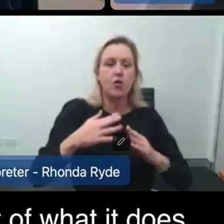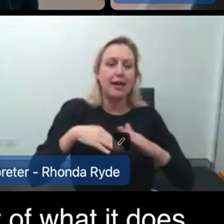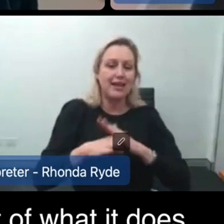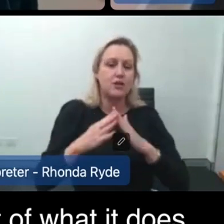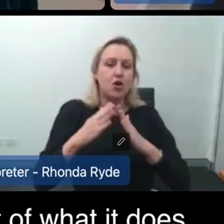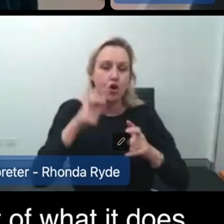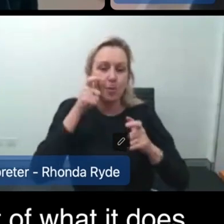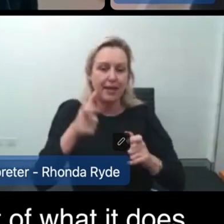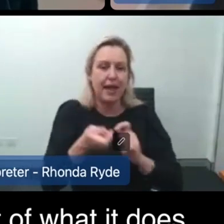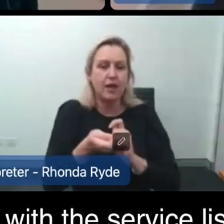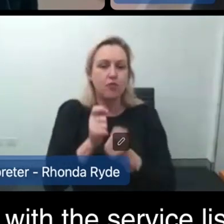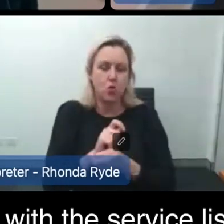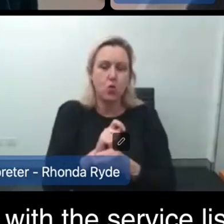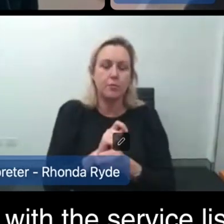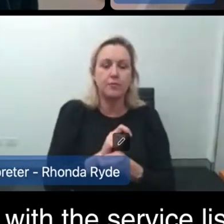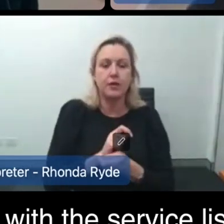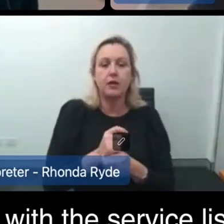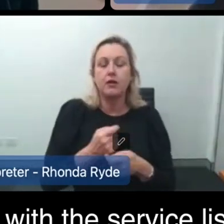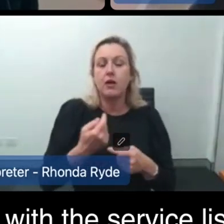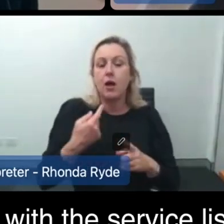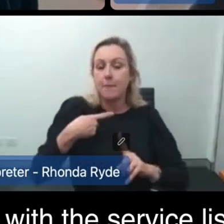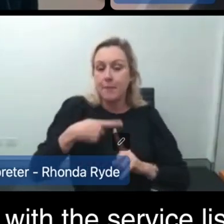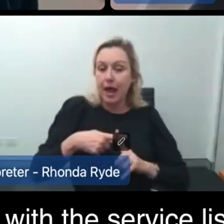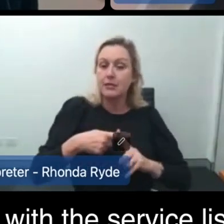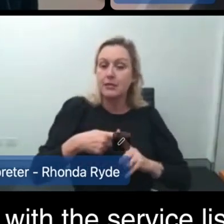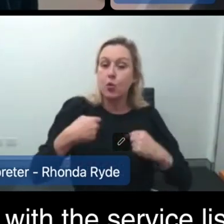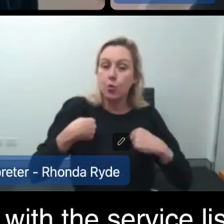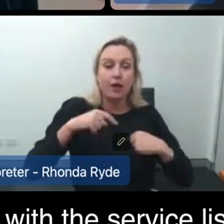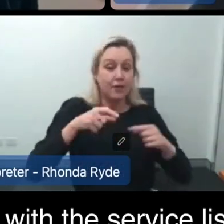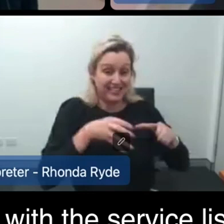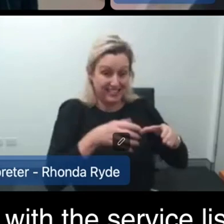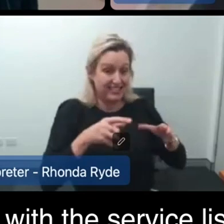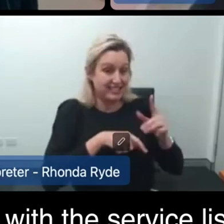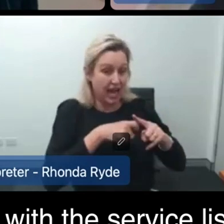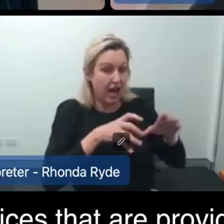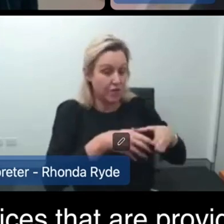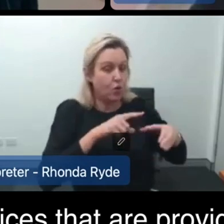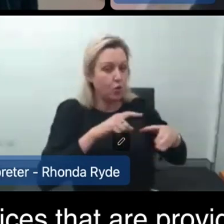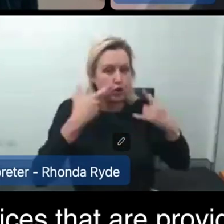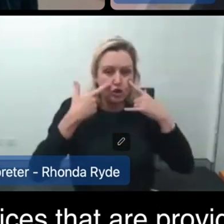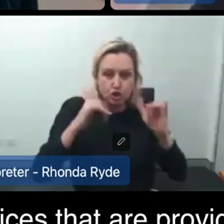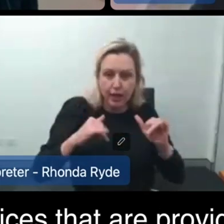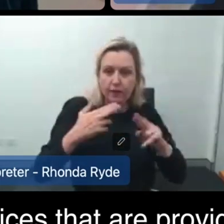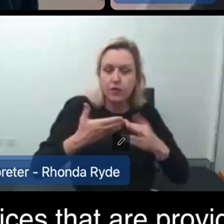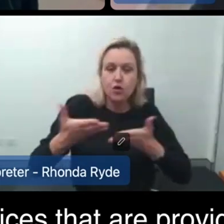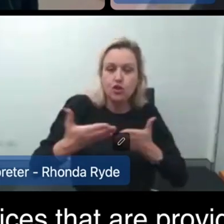that will be one aspect of what it does. It will check on where we are with the service list